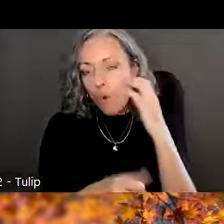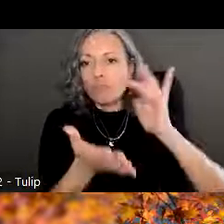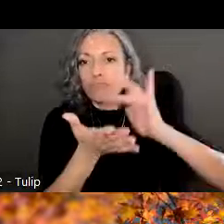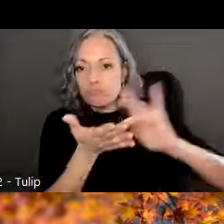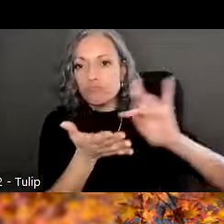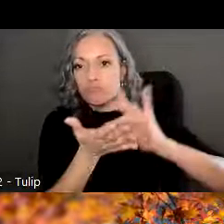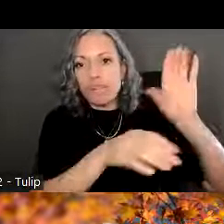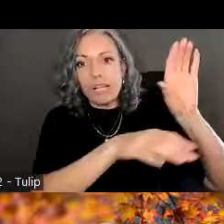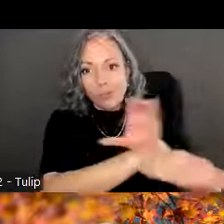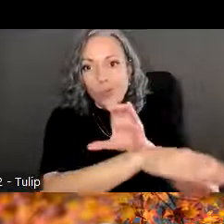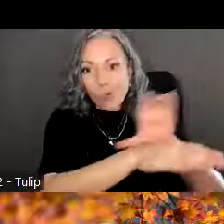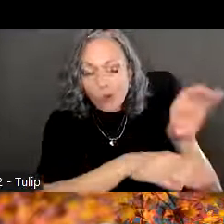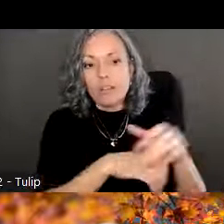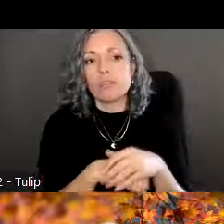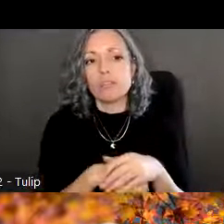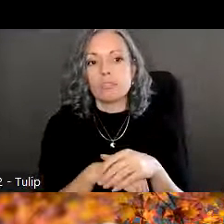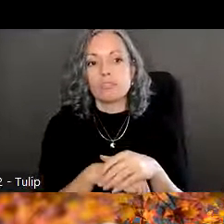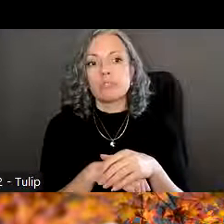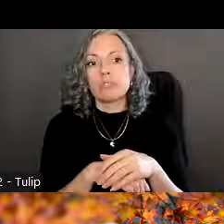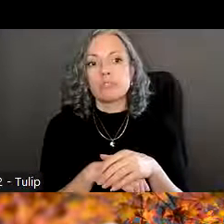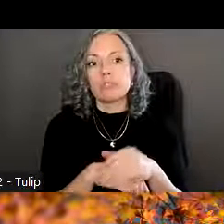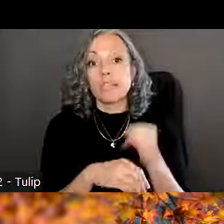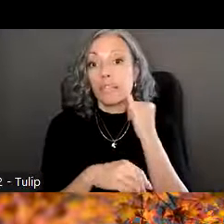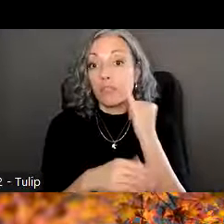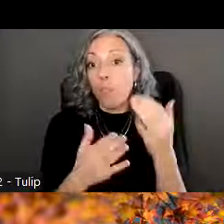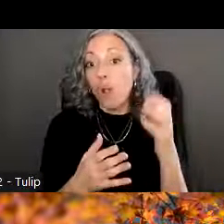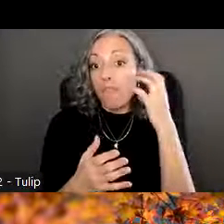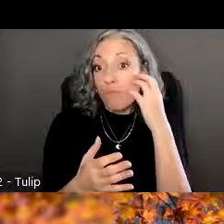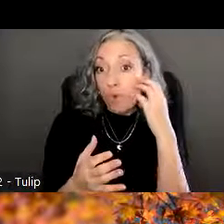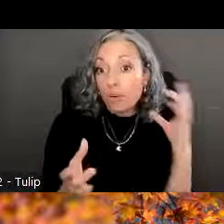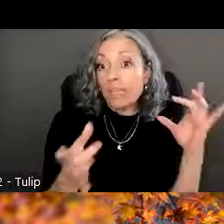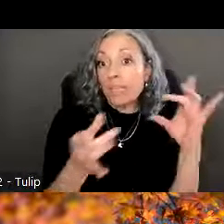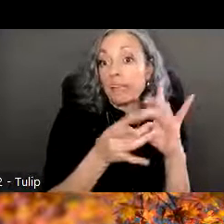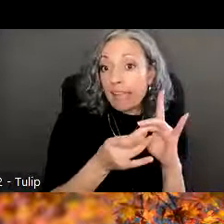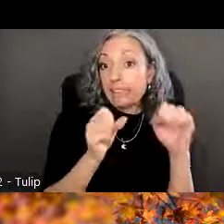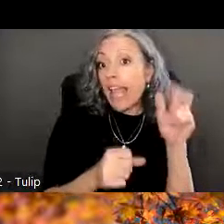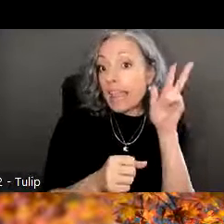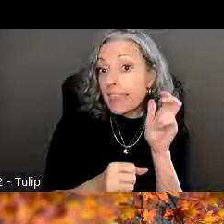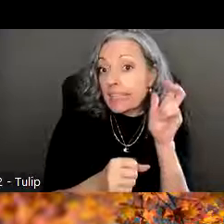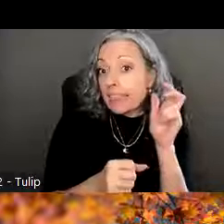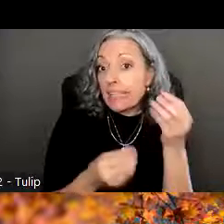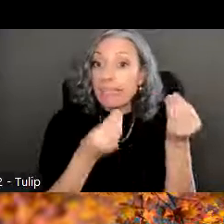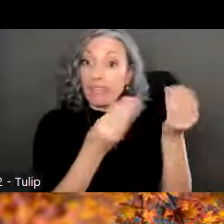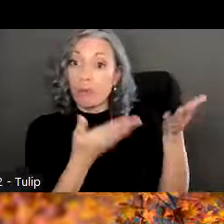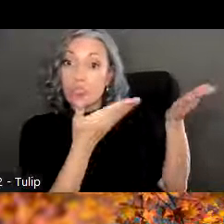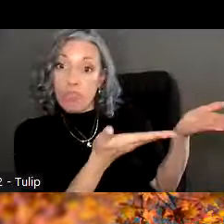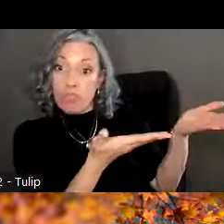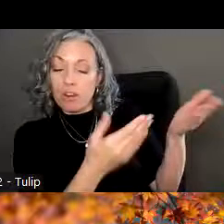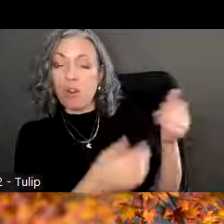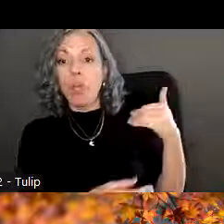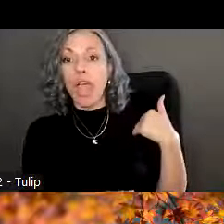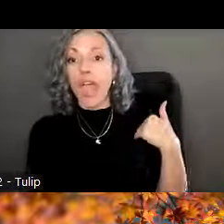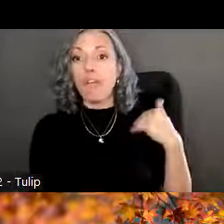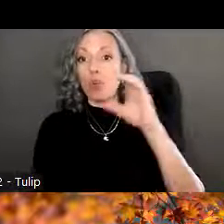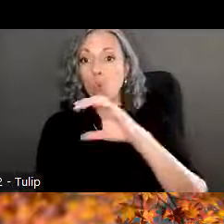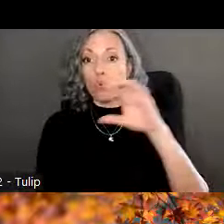join by phone for audio, here's the audio information. Live captioning is available